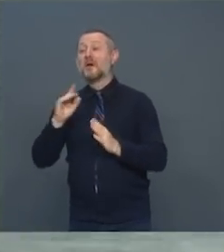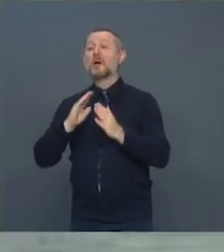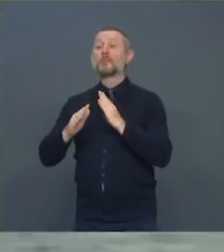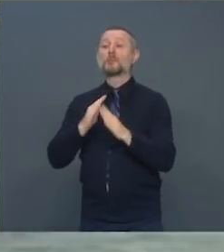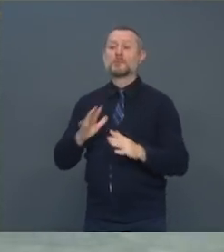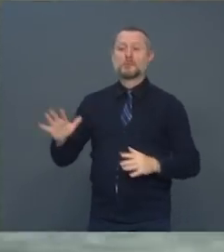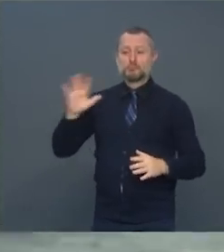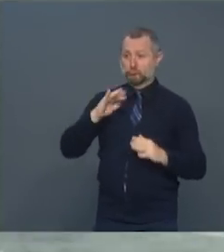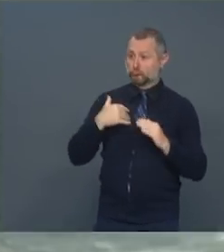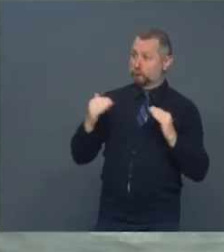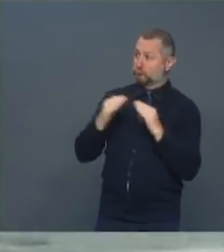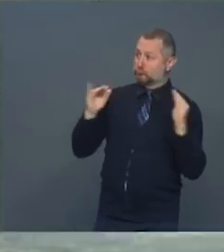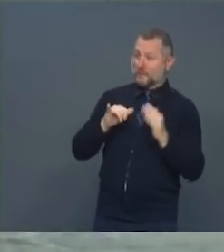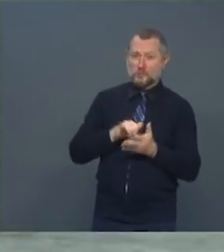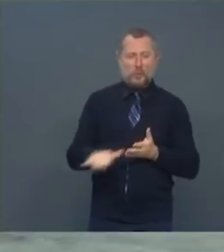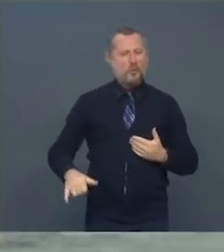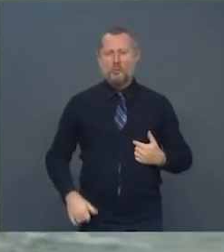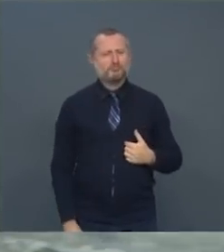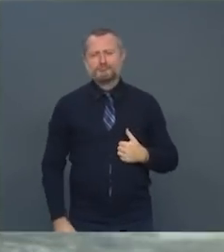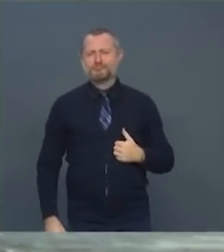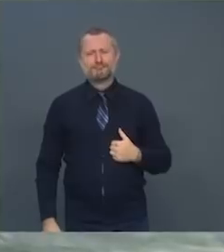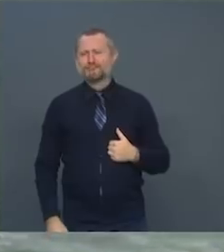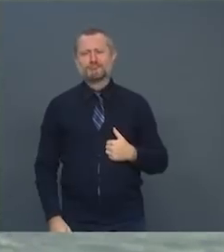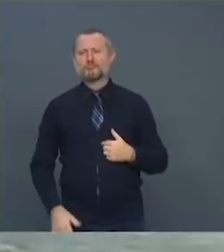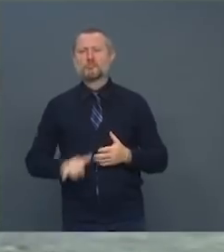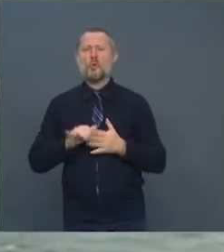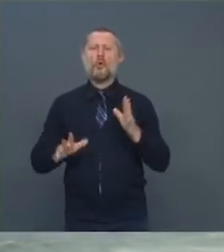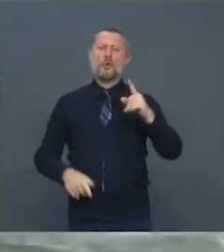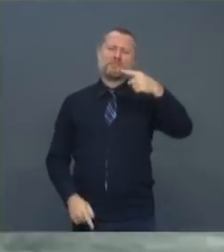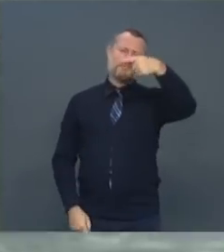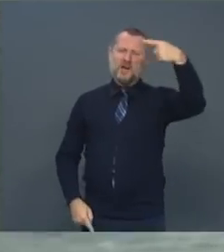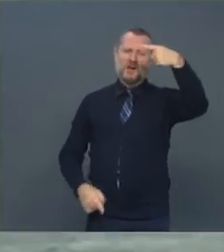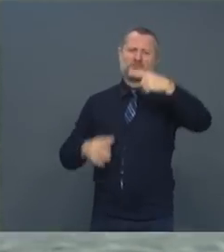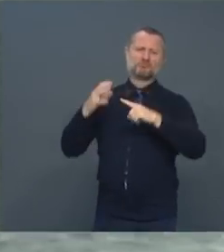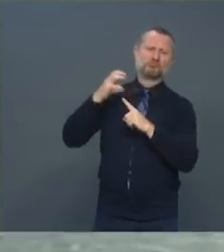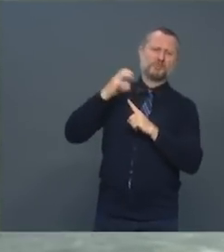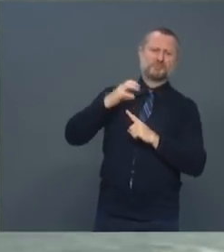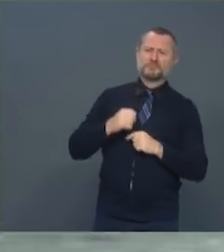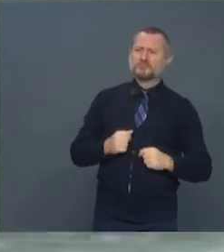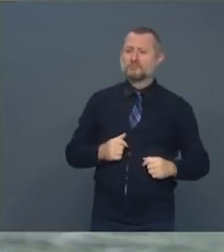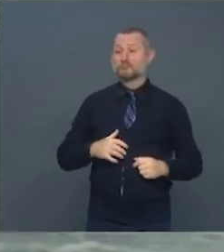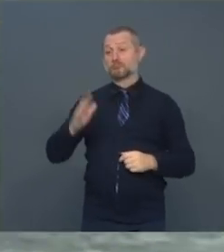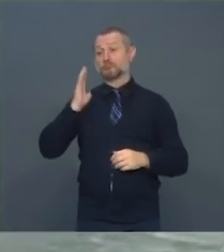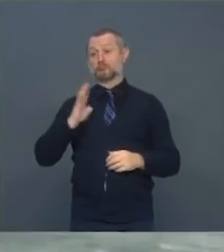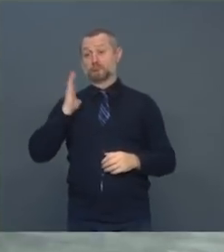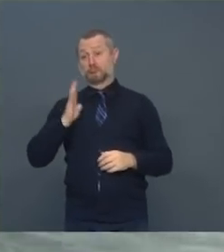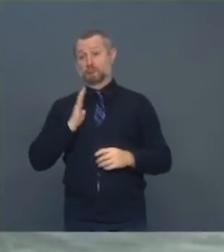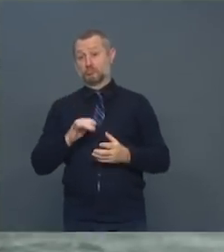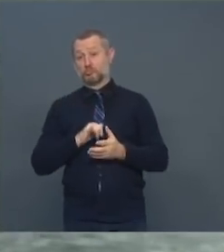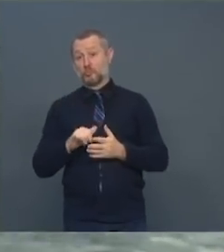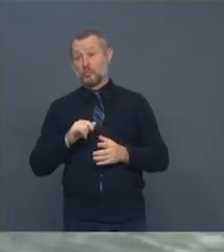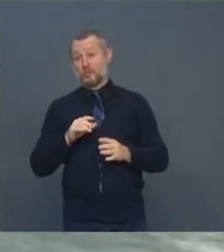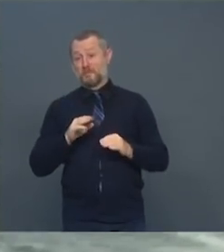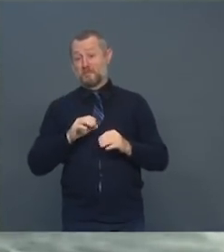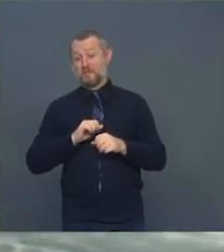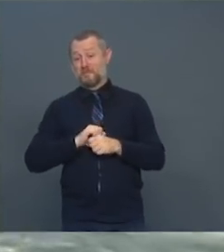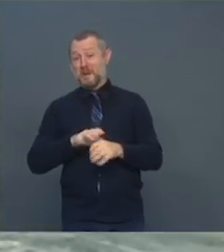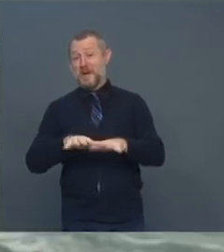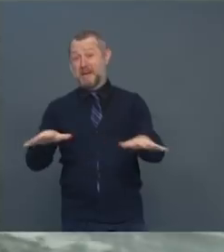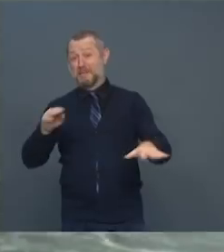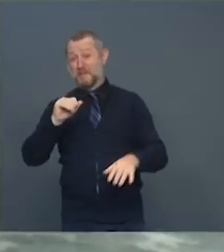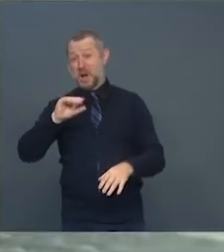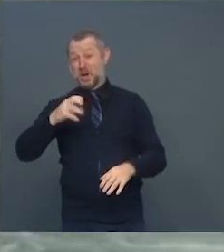New Yorkers rose to the occasion. We went from the highest infection rate in the nation to